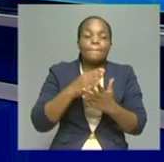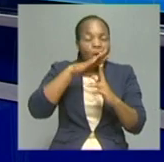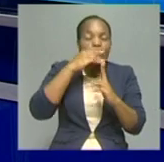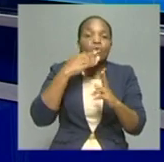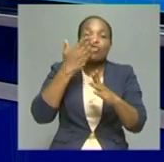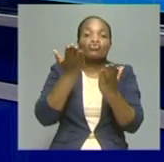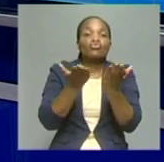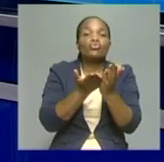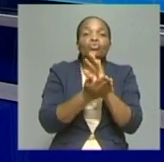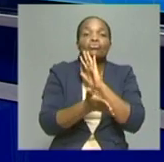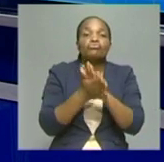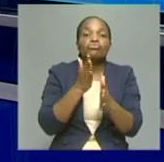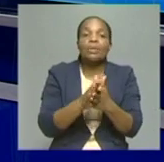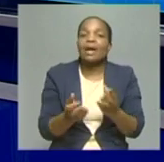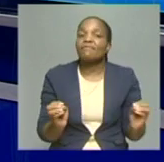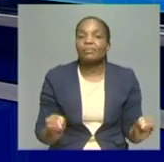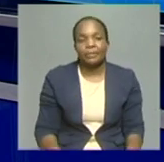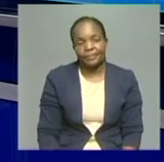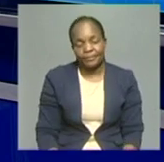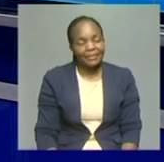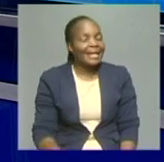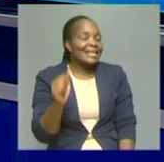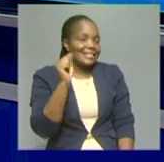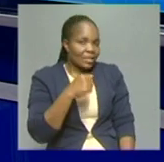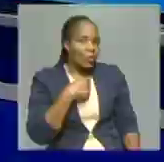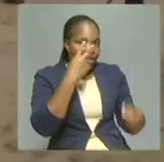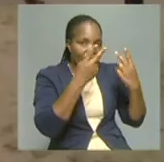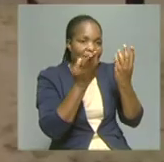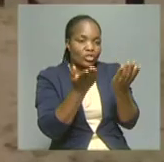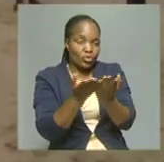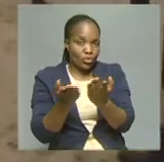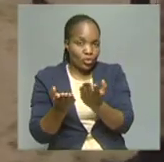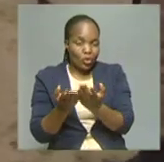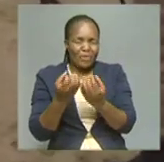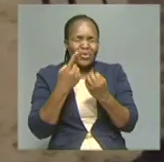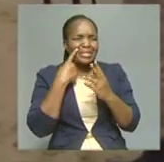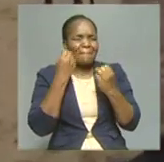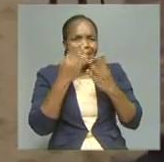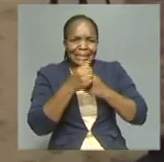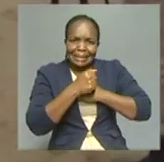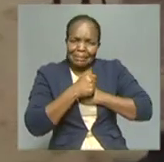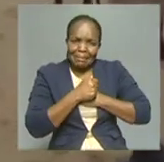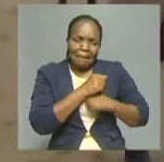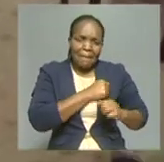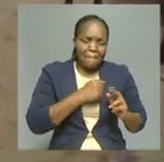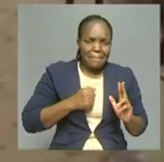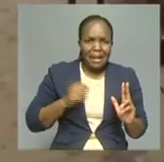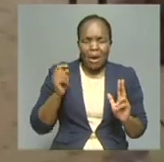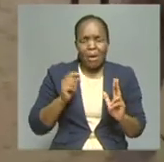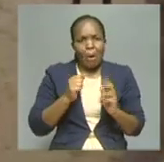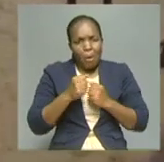yet? Yes, at the schools that we visited, there are a lot of parents, like at Kavango Primary